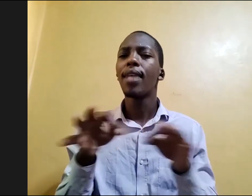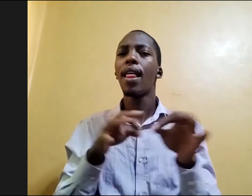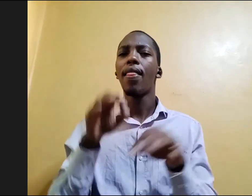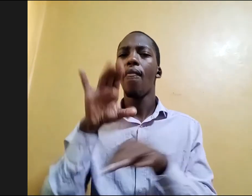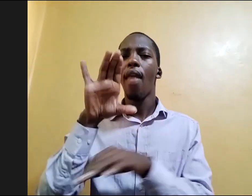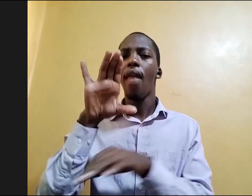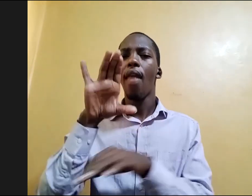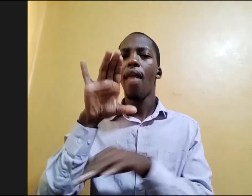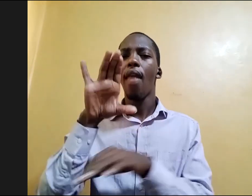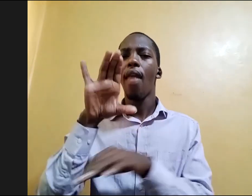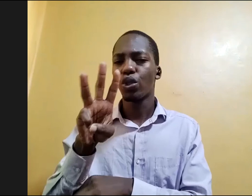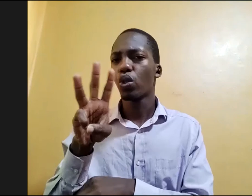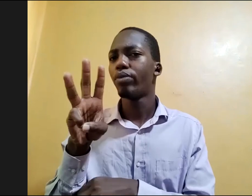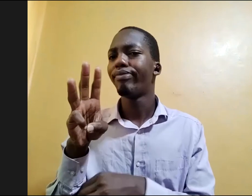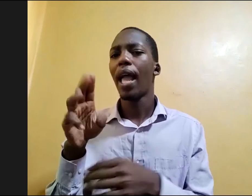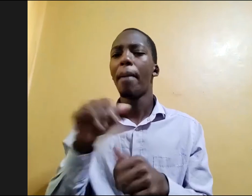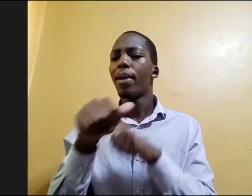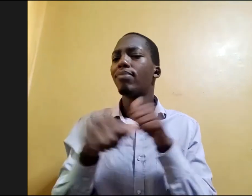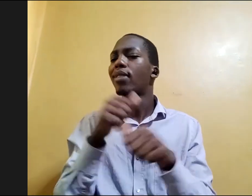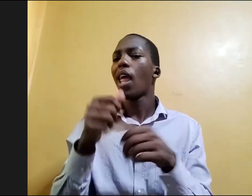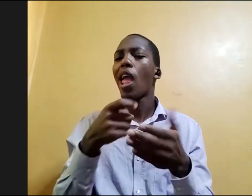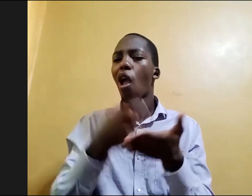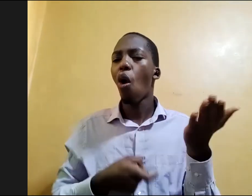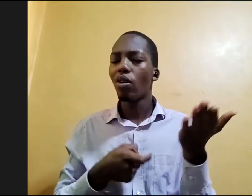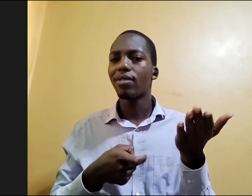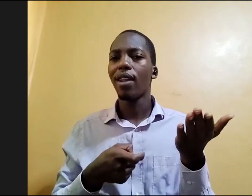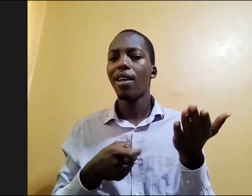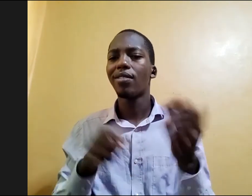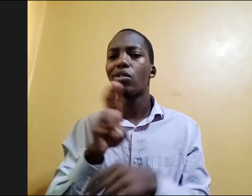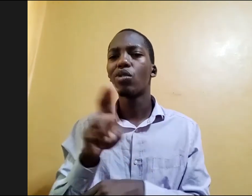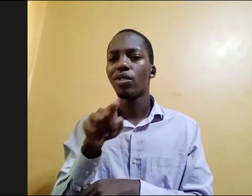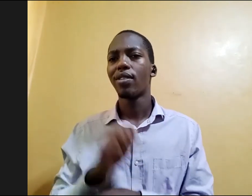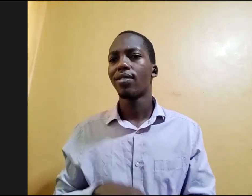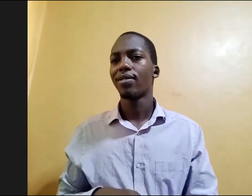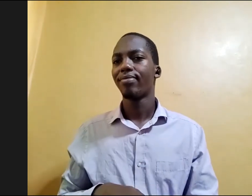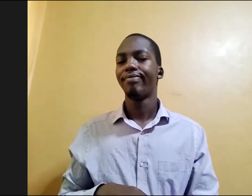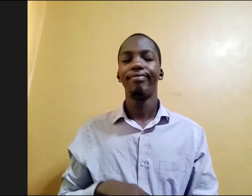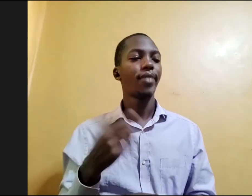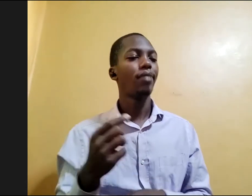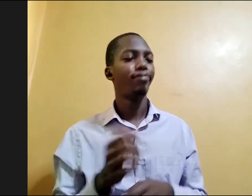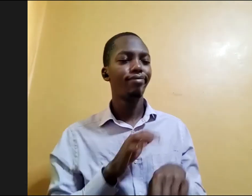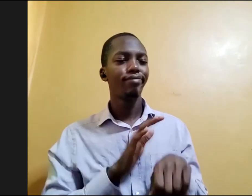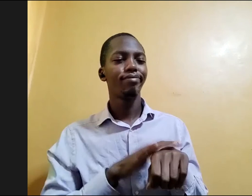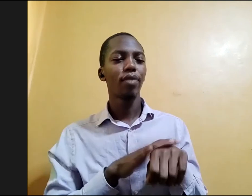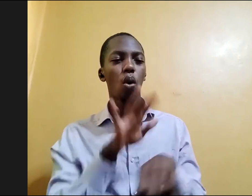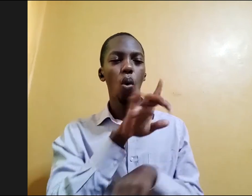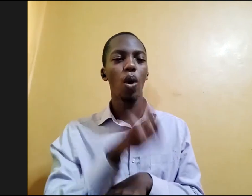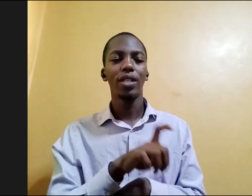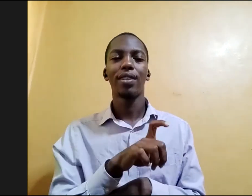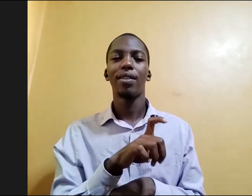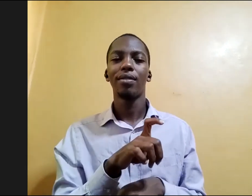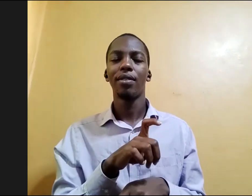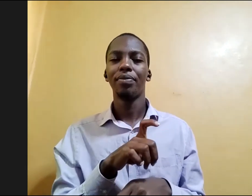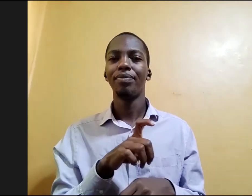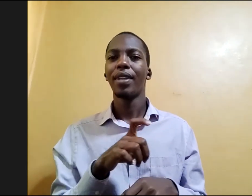enough to cover the cost related to organic production? Well, it's a very interesting question, but really the cost and